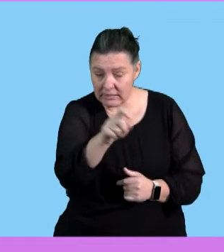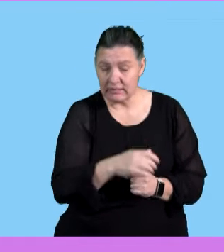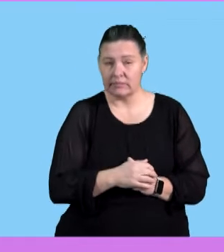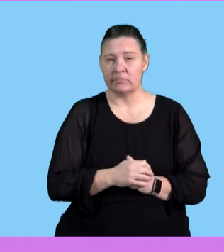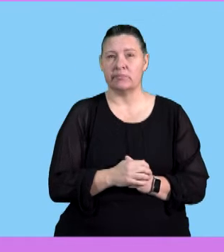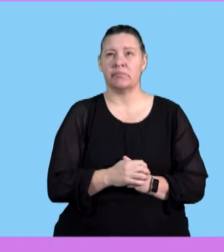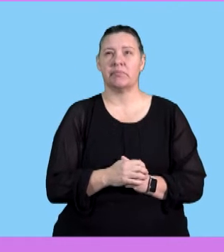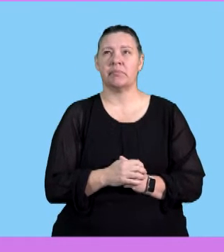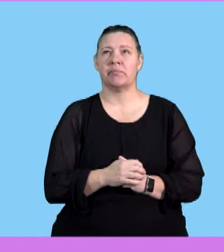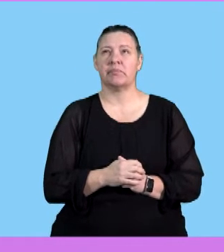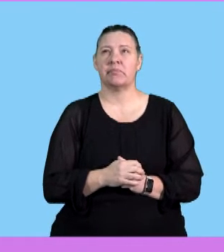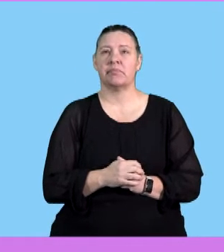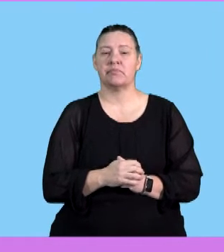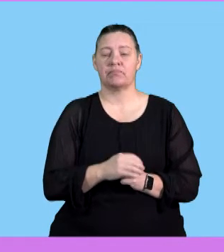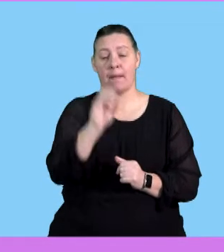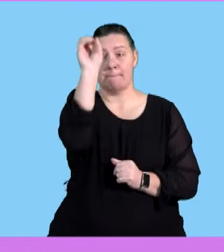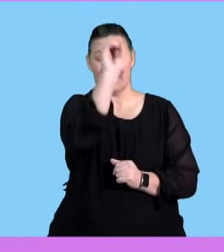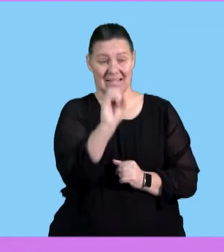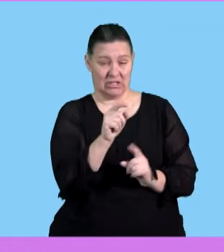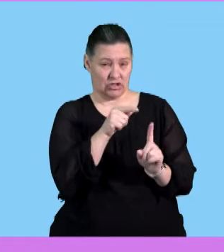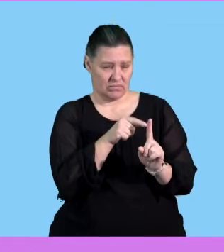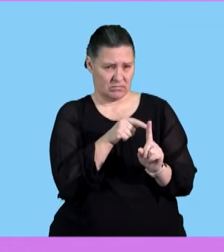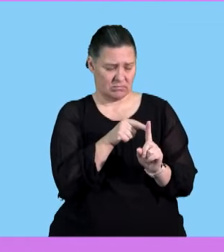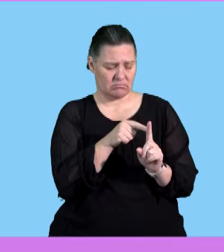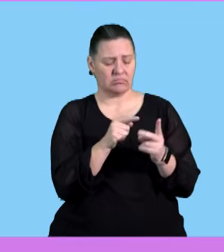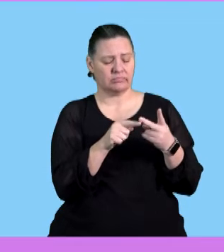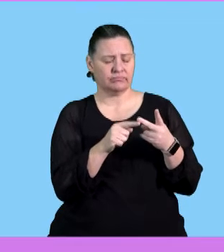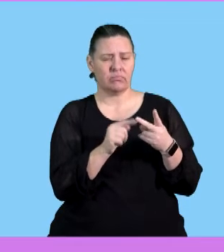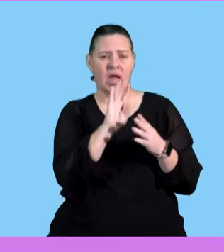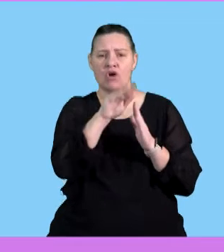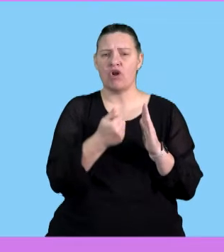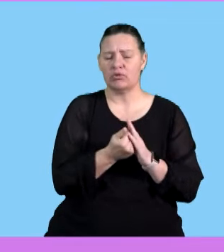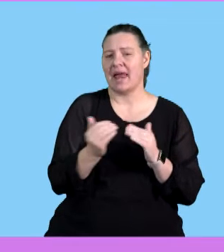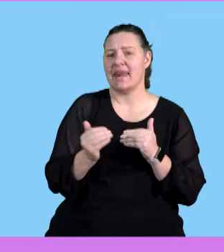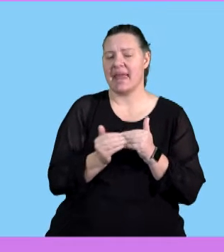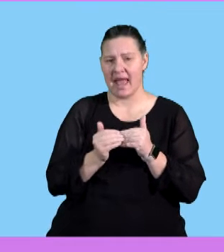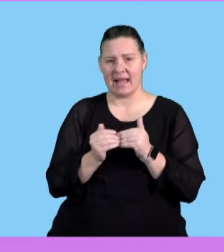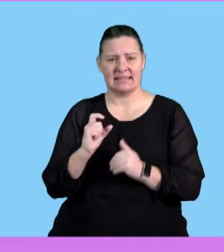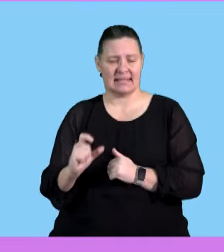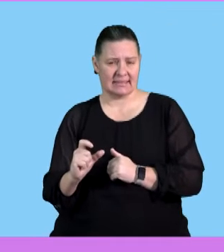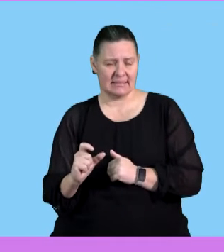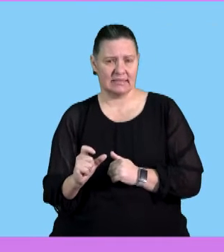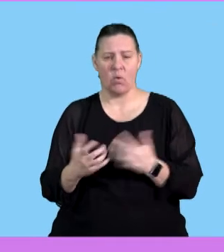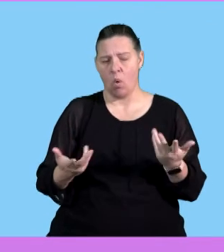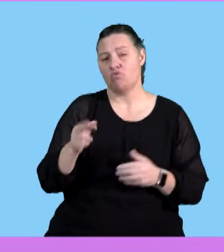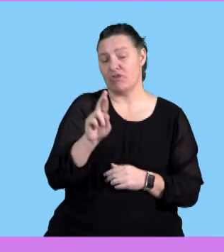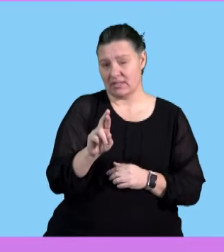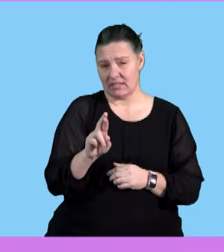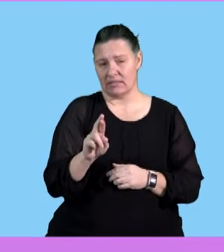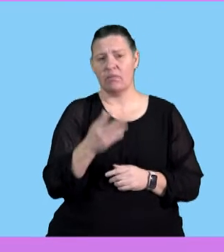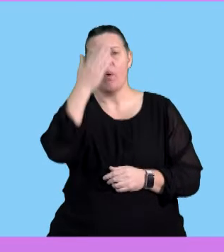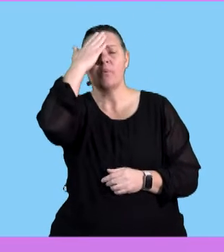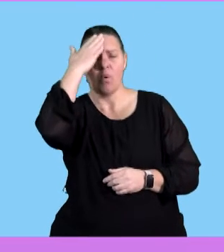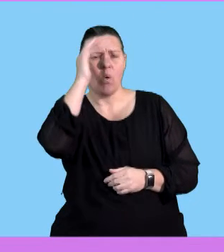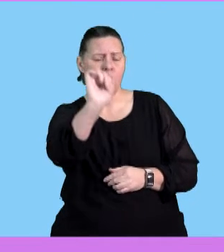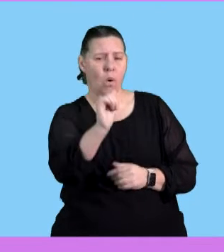should know or you should be able to calculate the percentages, be able to round off to the nearest cents or